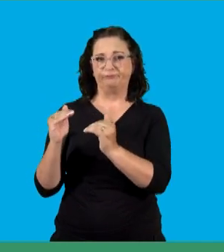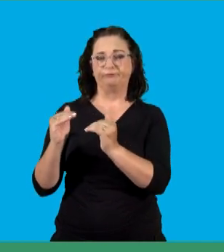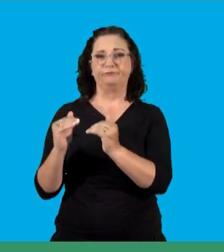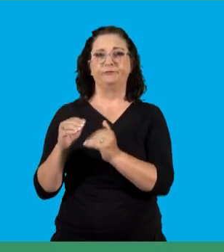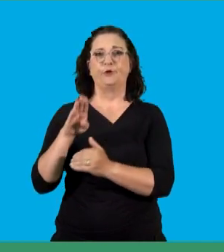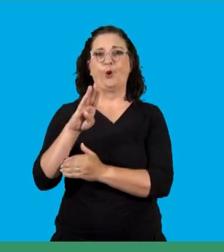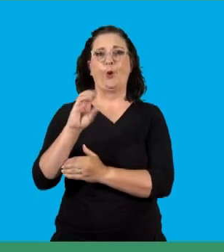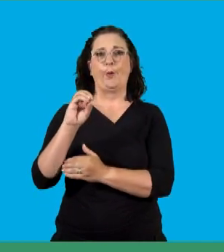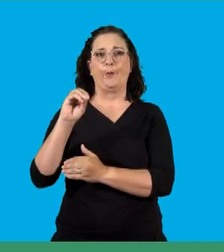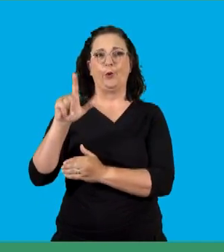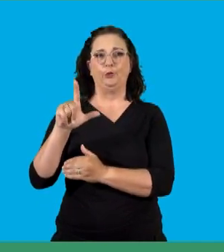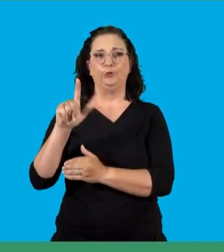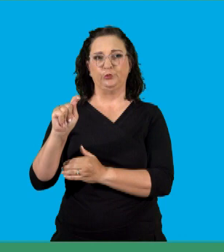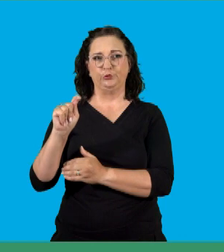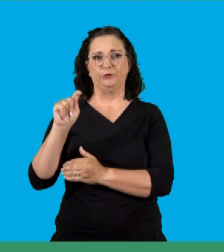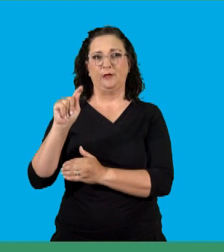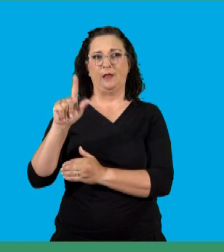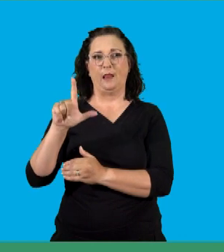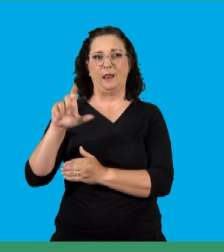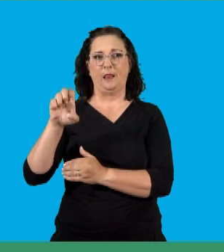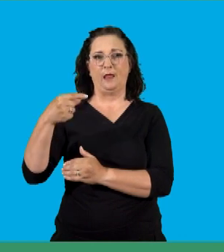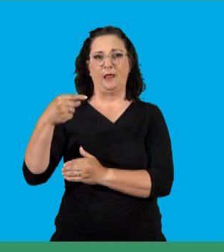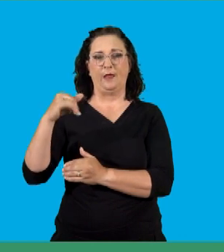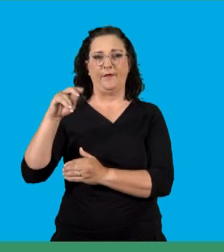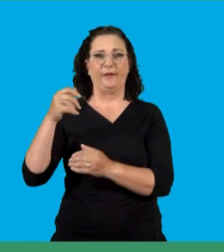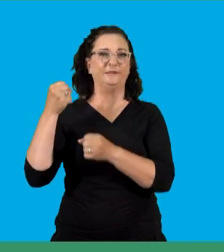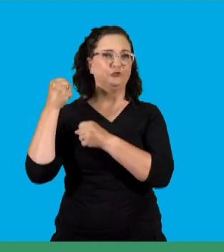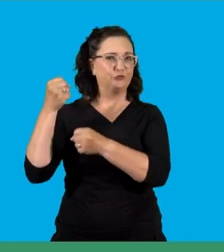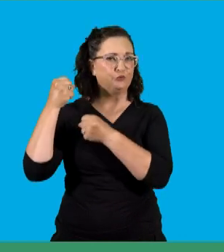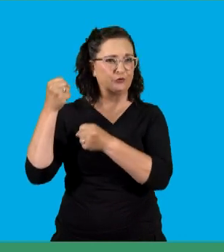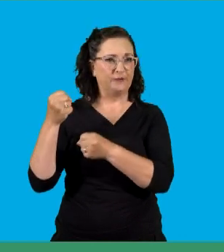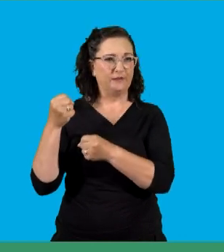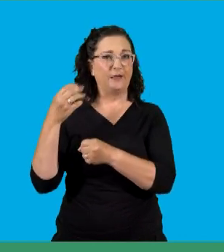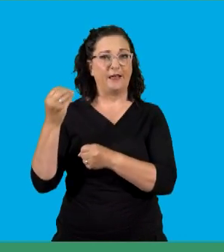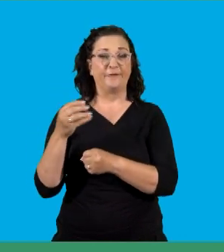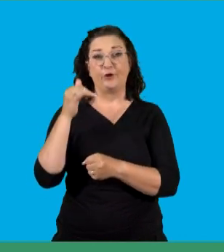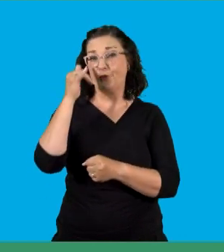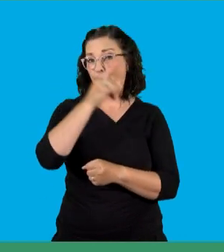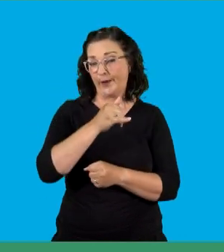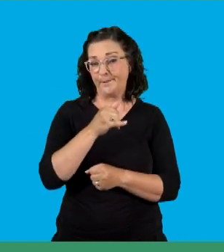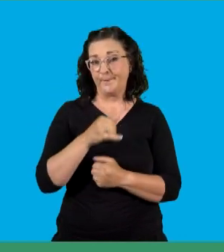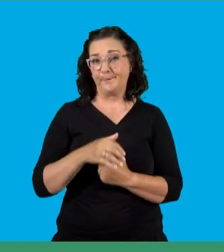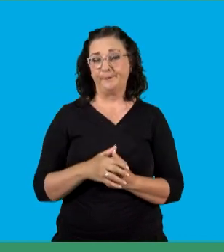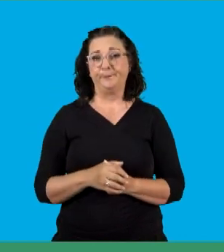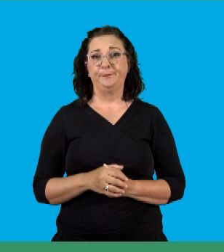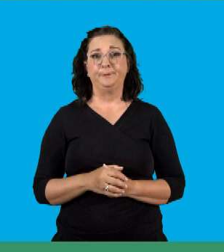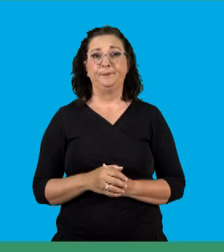socio-economic issues. We also have strikes or political disturbances. We have